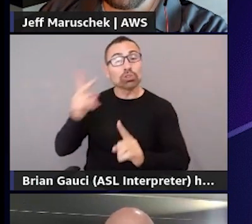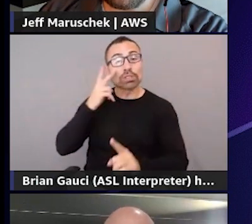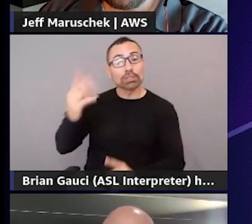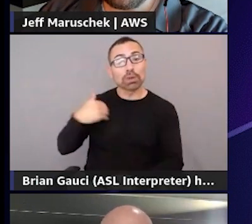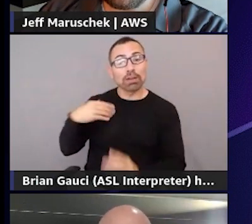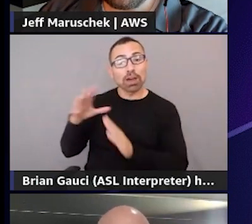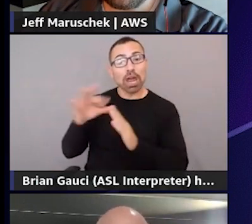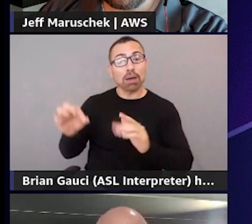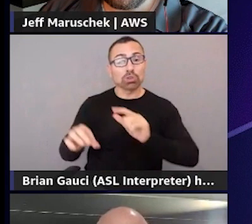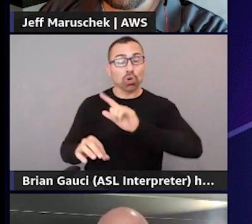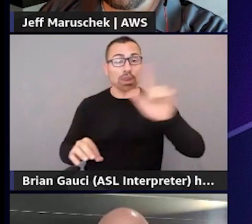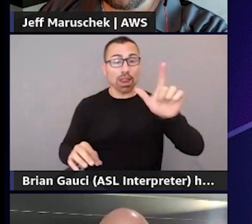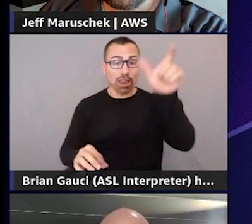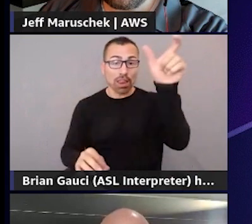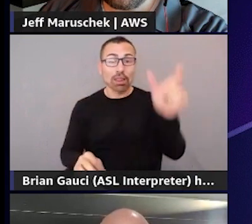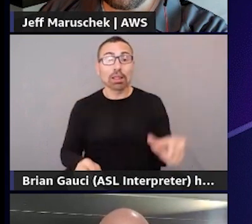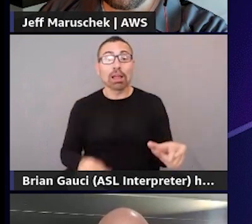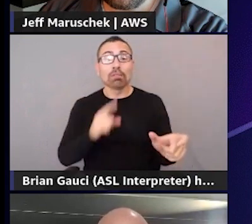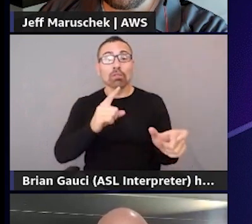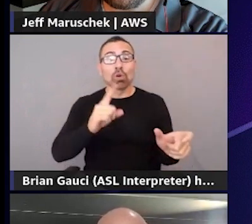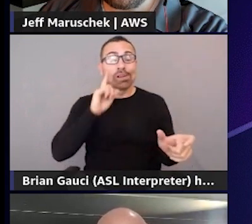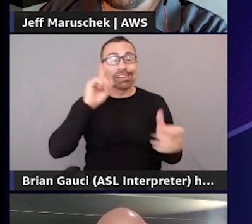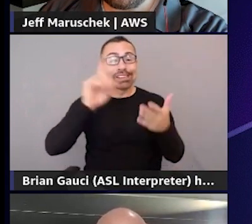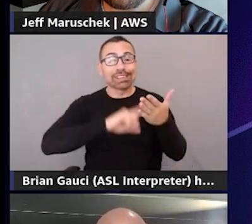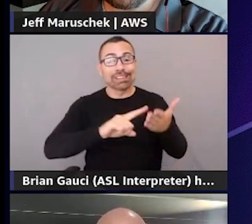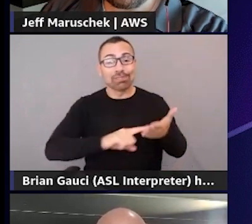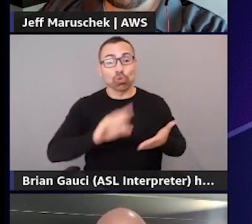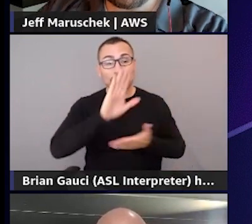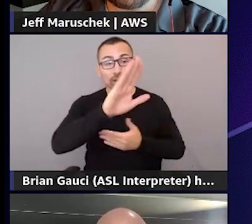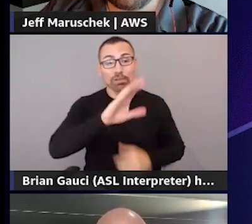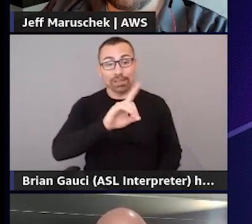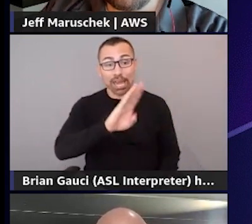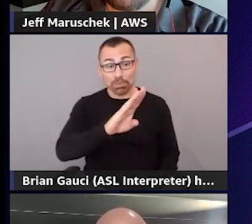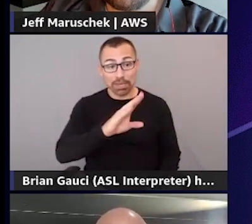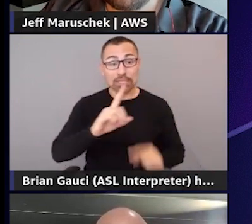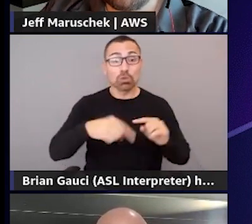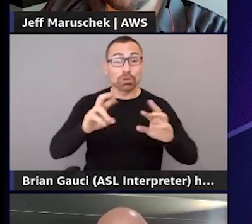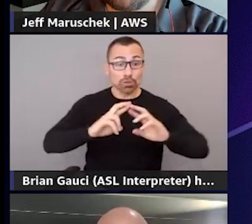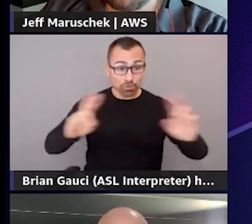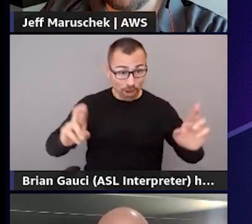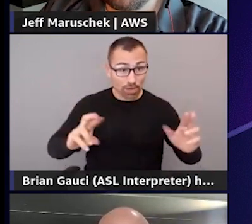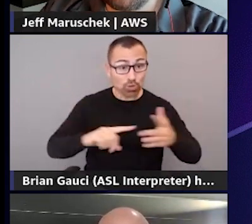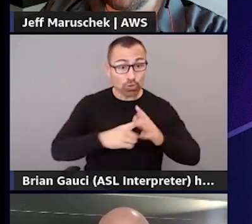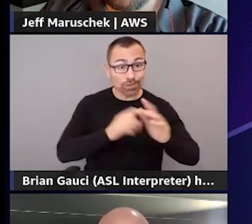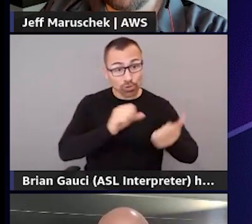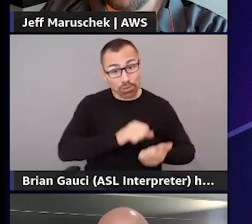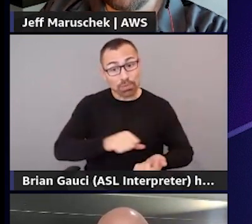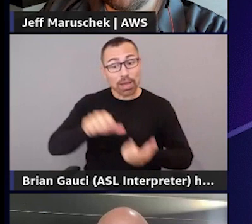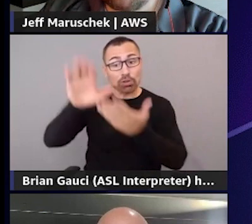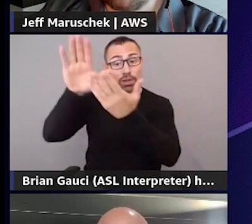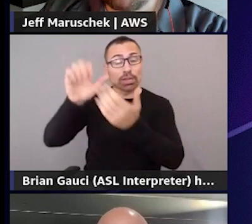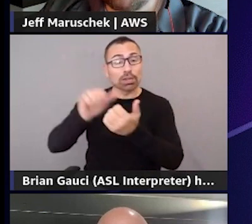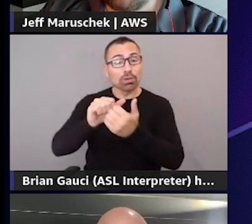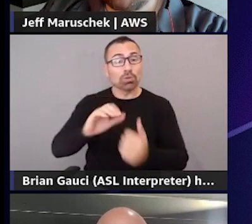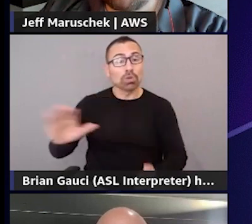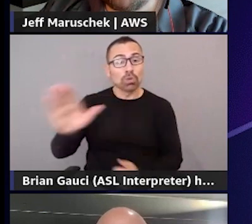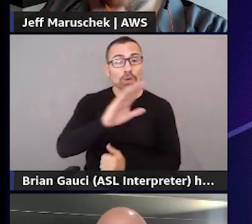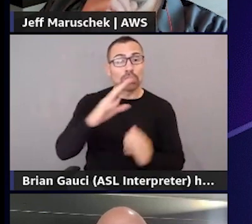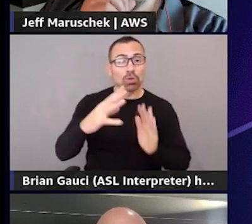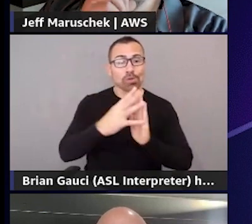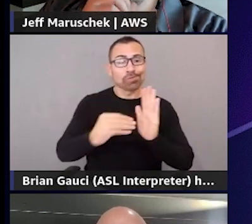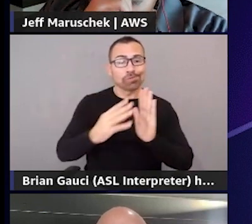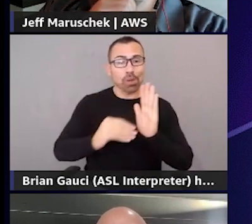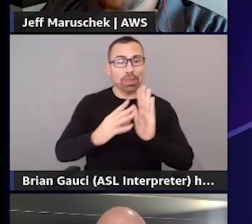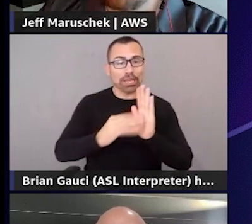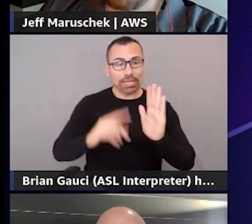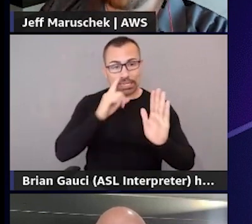And, at some point later on, once you're ready to go, you can actually start migrating them with your replication instances. But, that